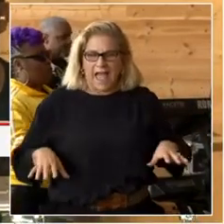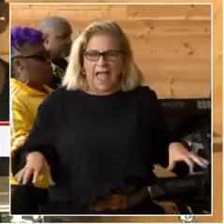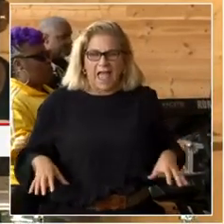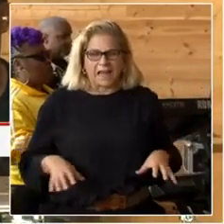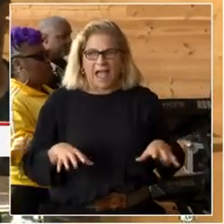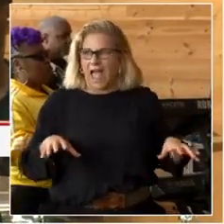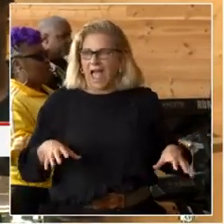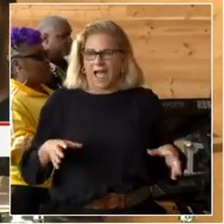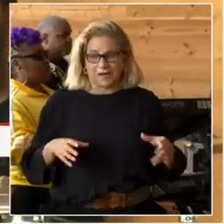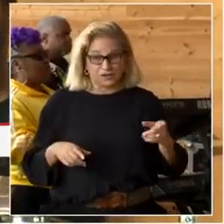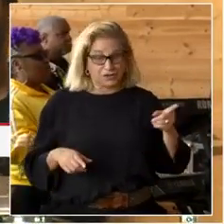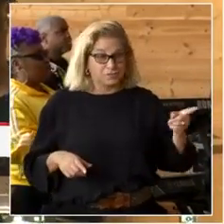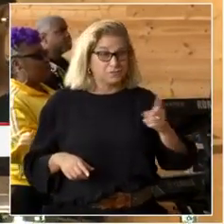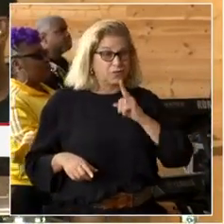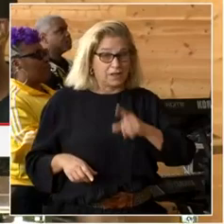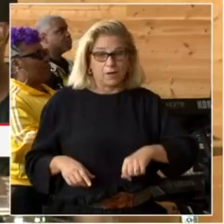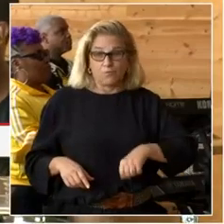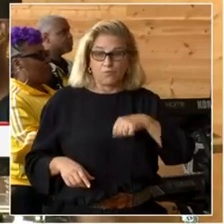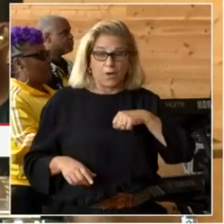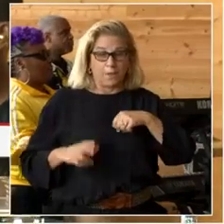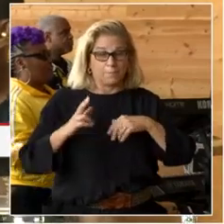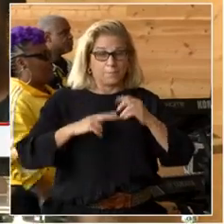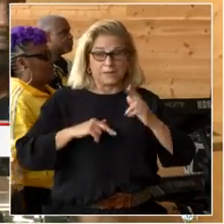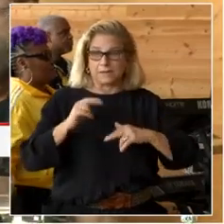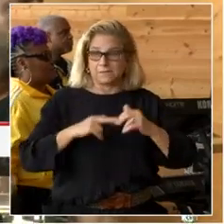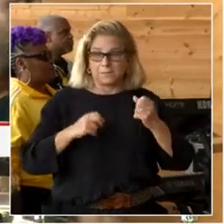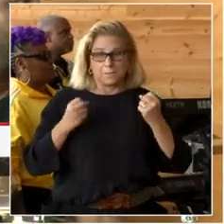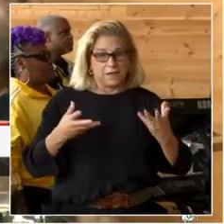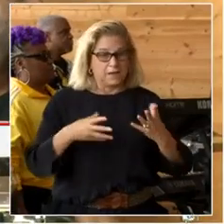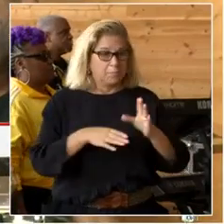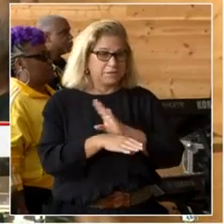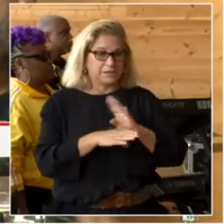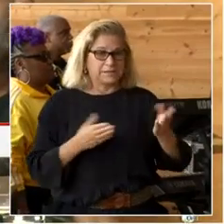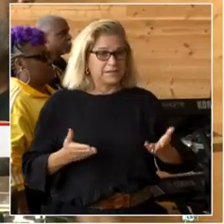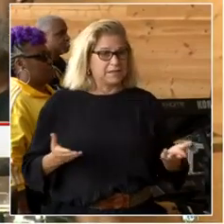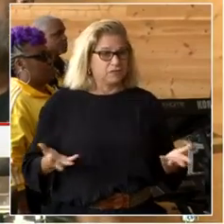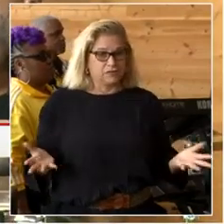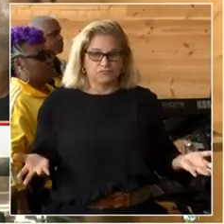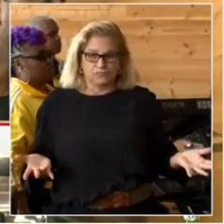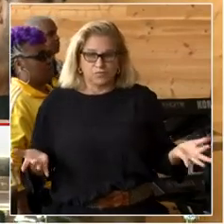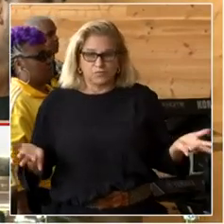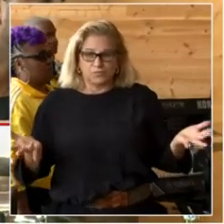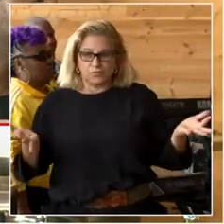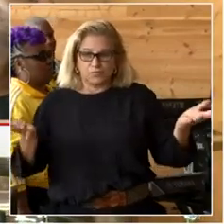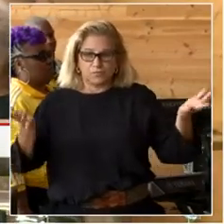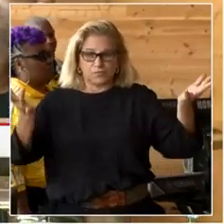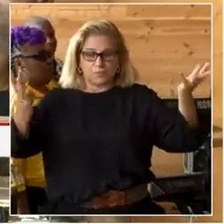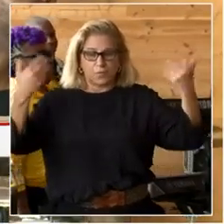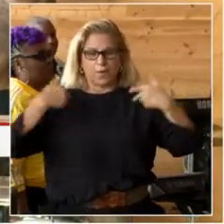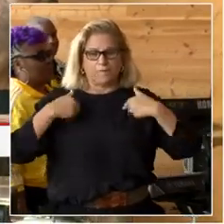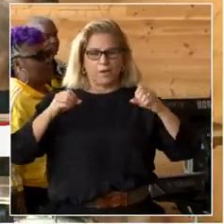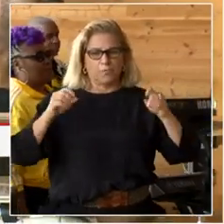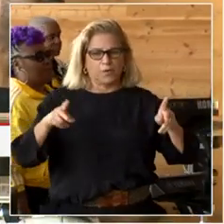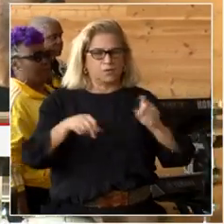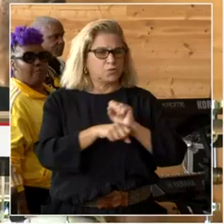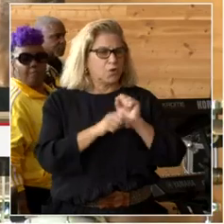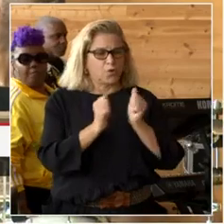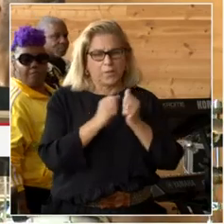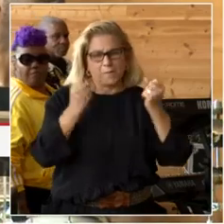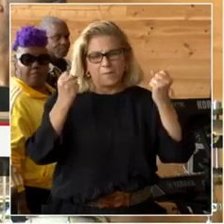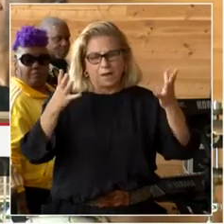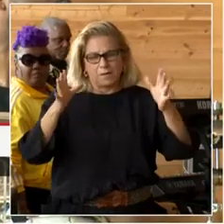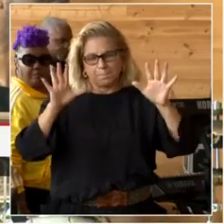proud to build my businesses here in the district. I also get the opportunity to work with amazing people like